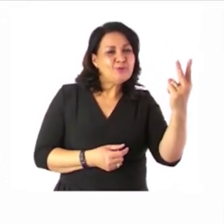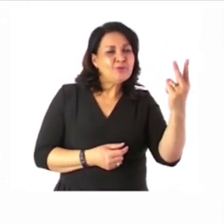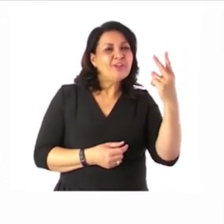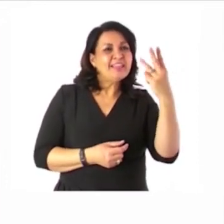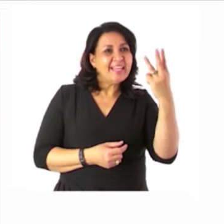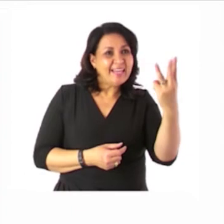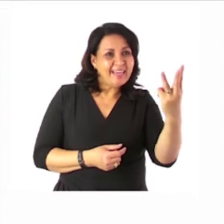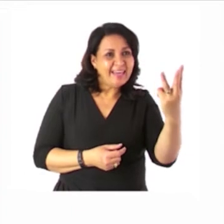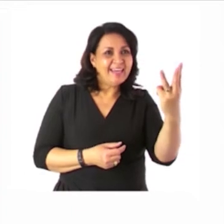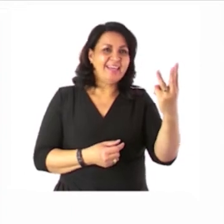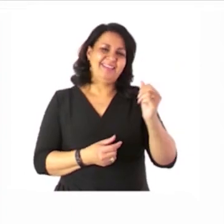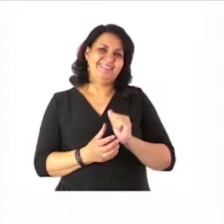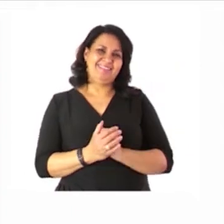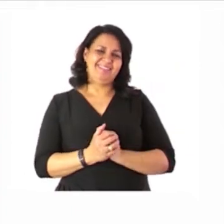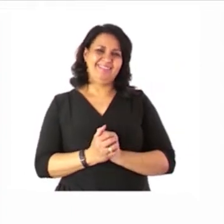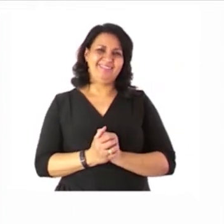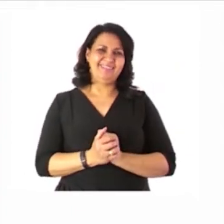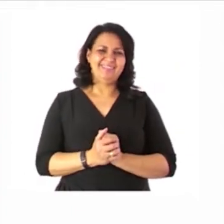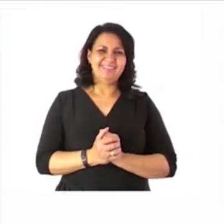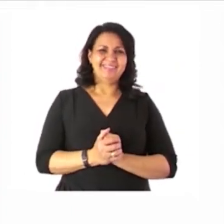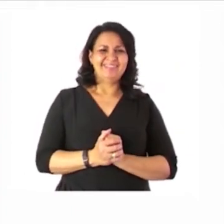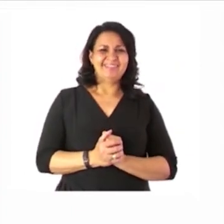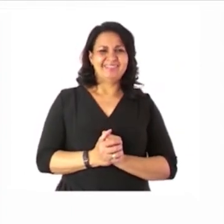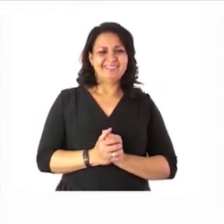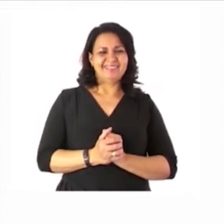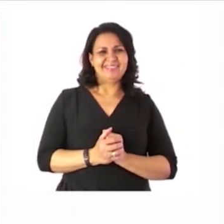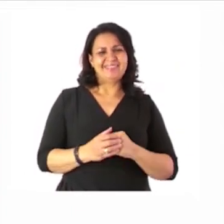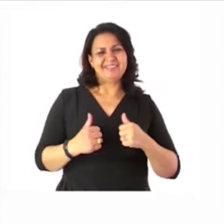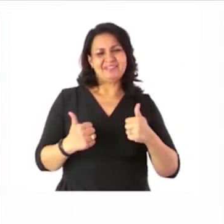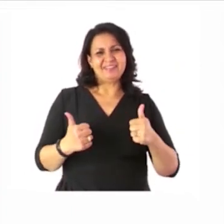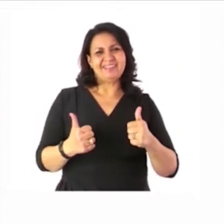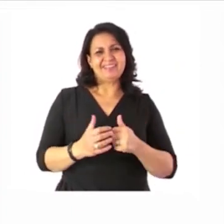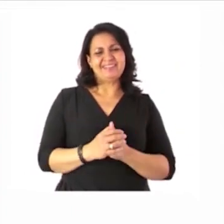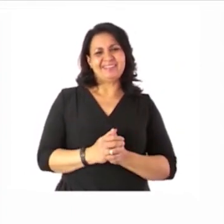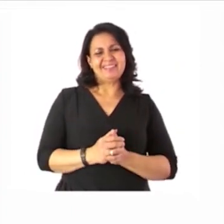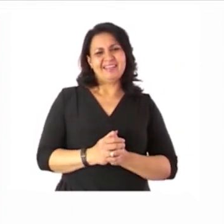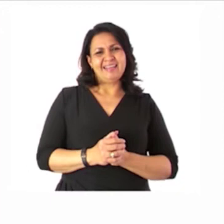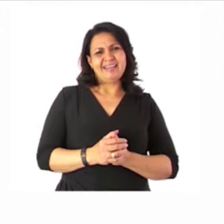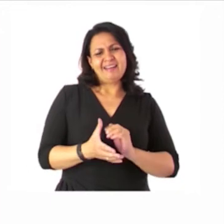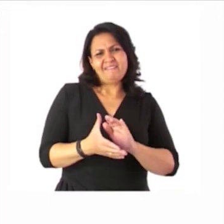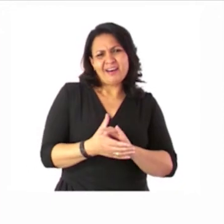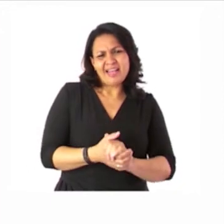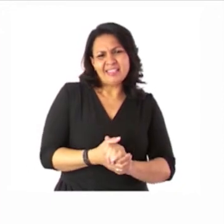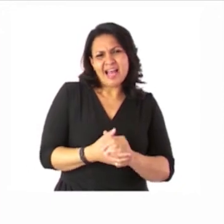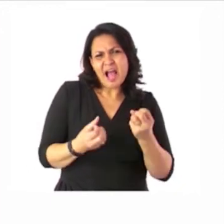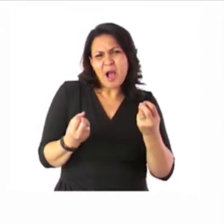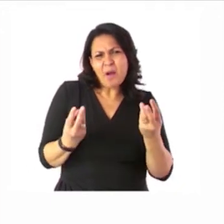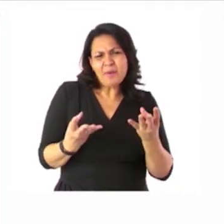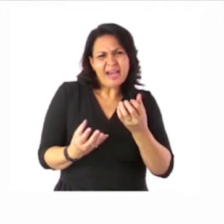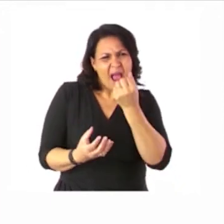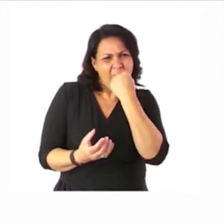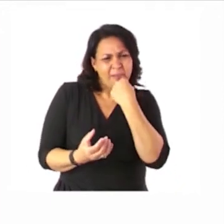2, 3. Oh, wonderful. My friend, can you tell us how many apples do we